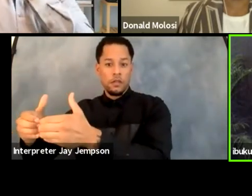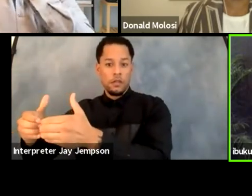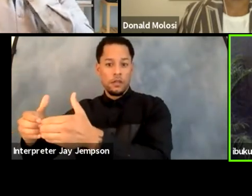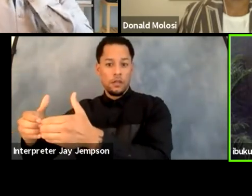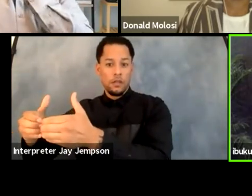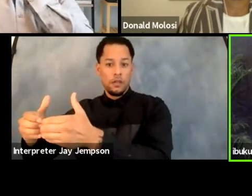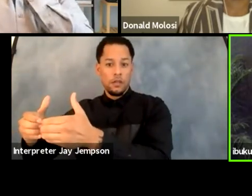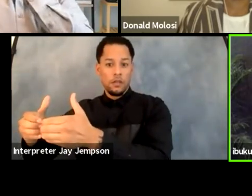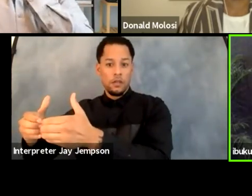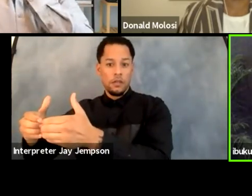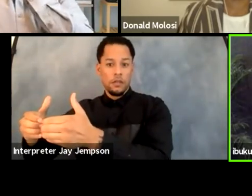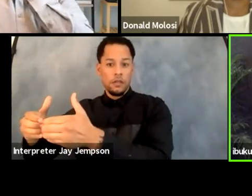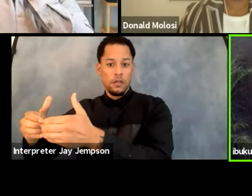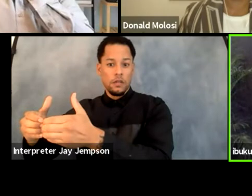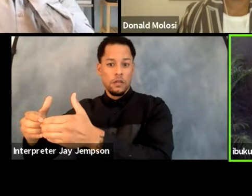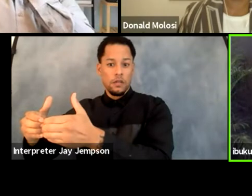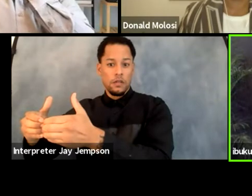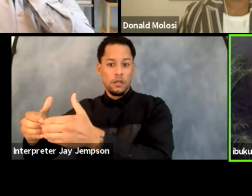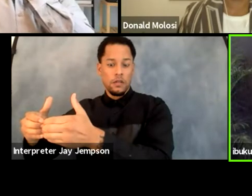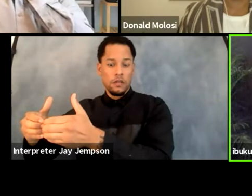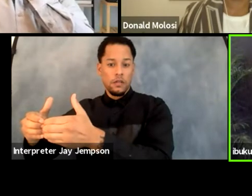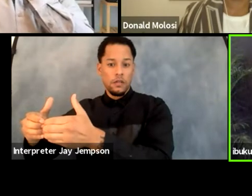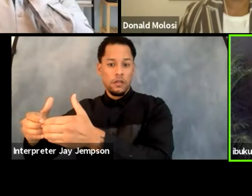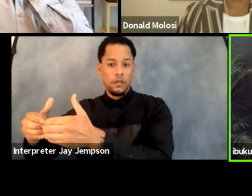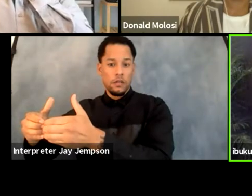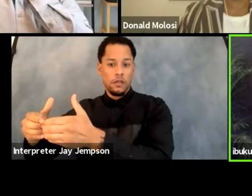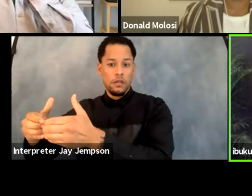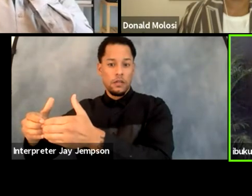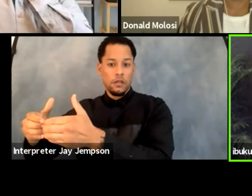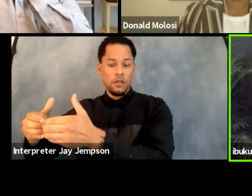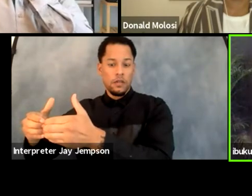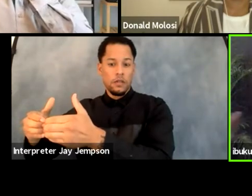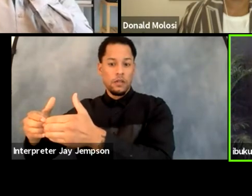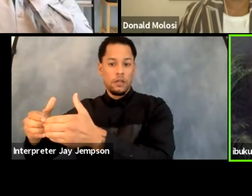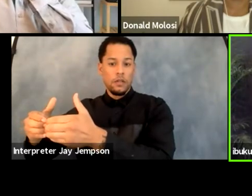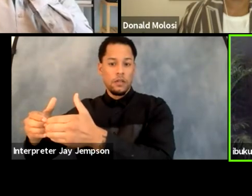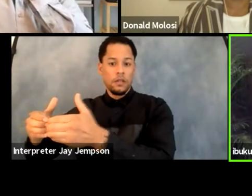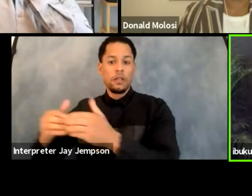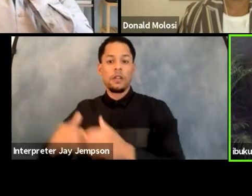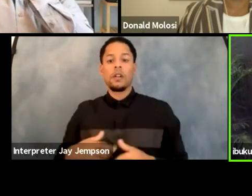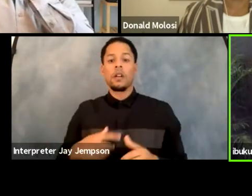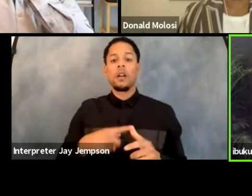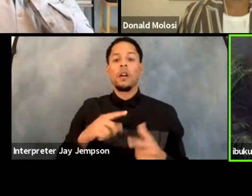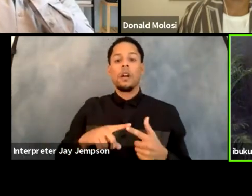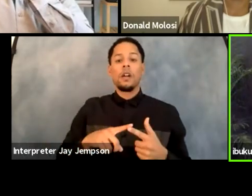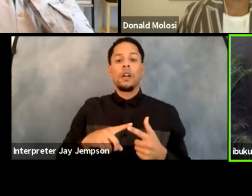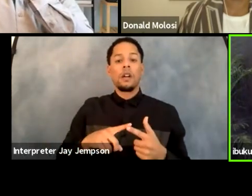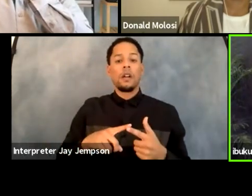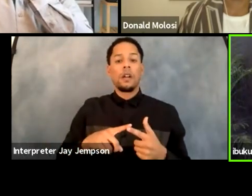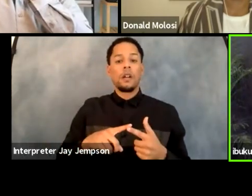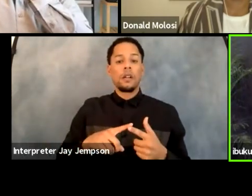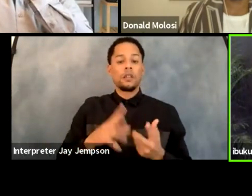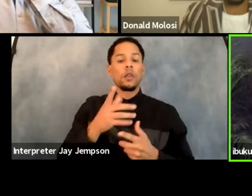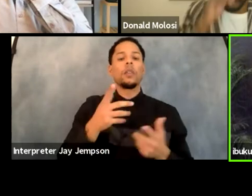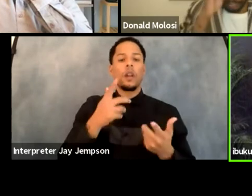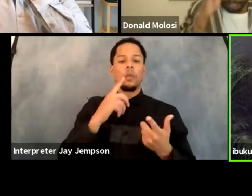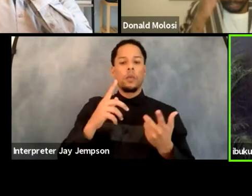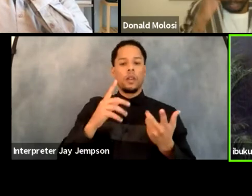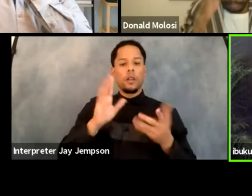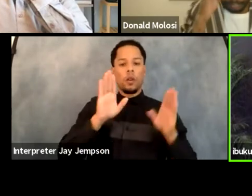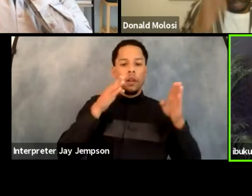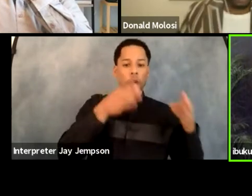that we are going to pay attention to, you know, so much attention to. Then we have other performances, fringe performances. So for